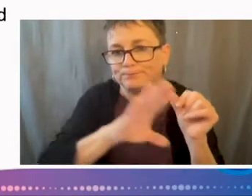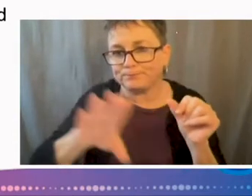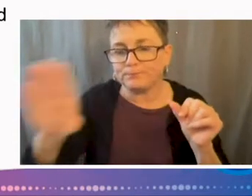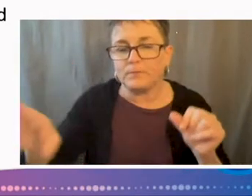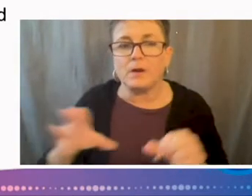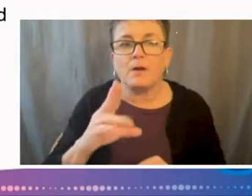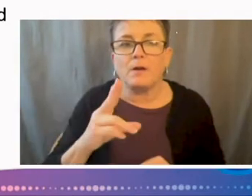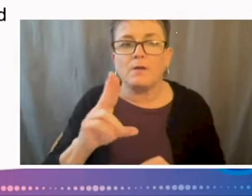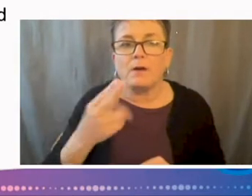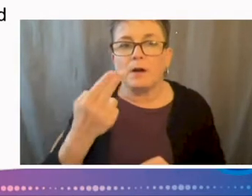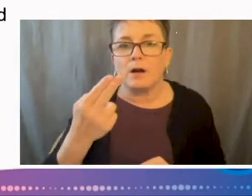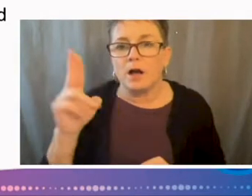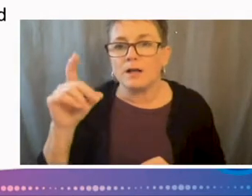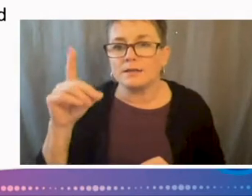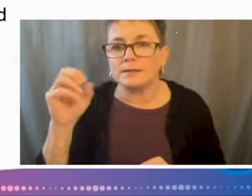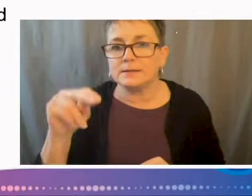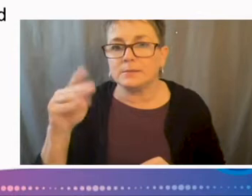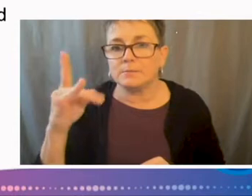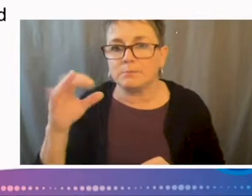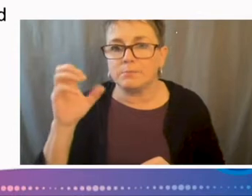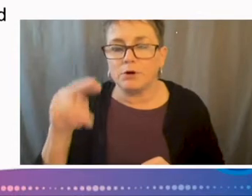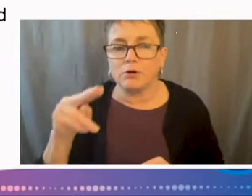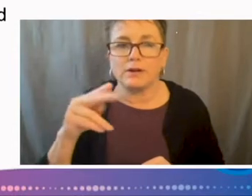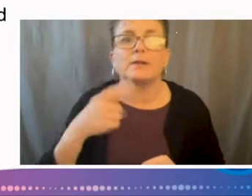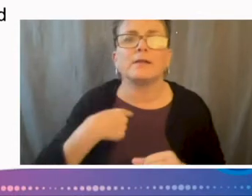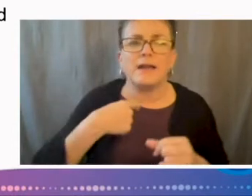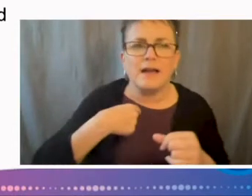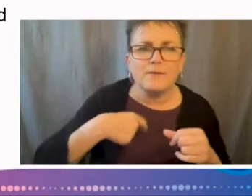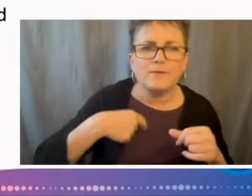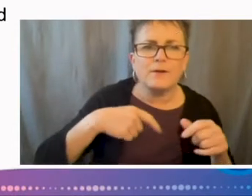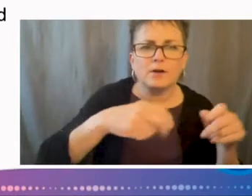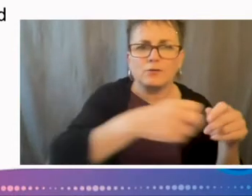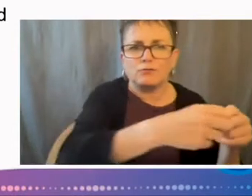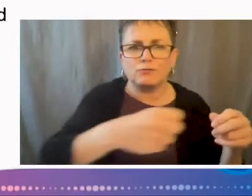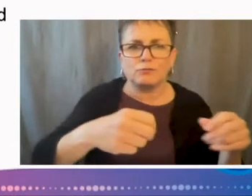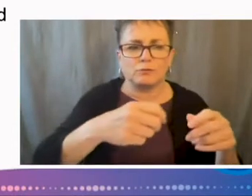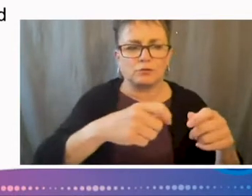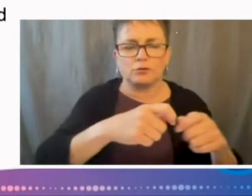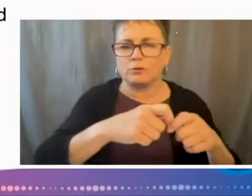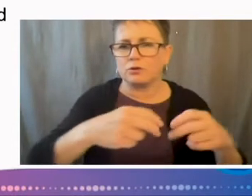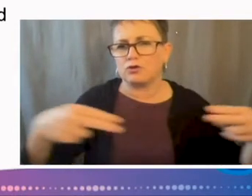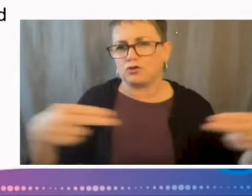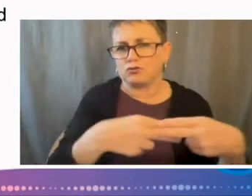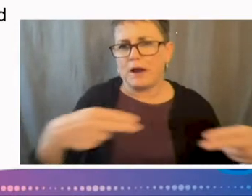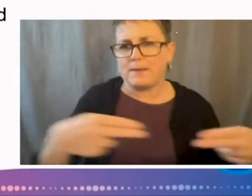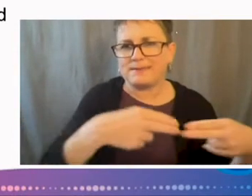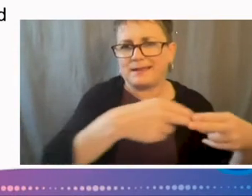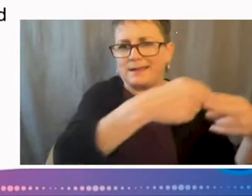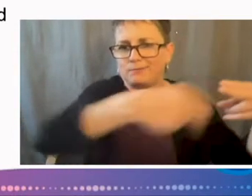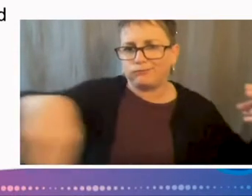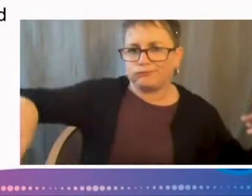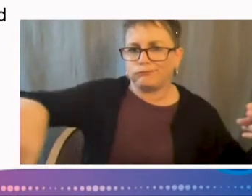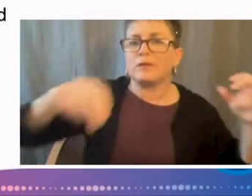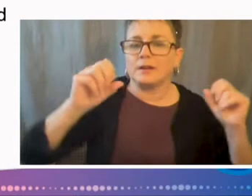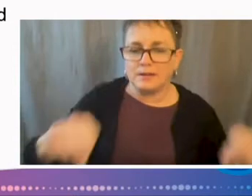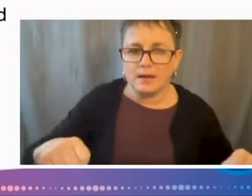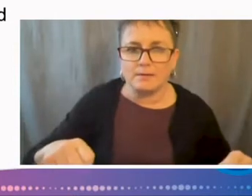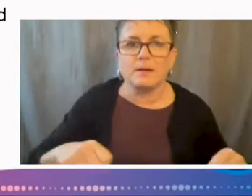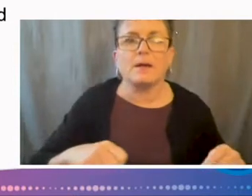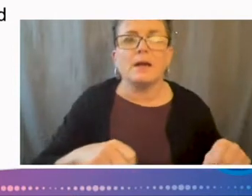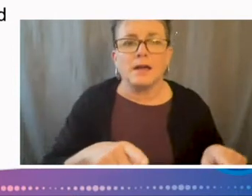rail, retractable straps have been installed at the ends of our light rail vehicles, or LRVs, that are connected when